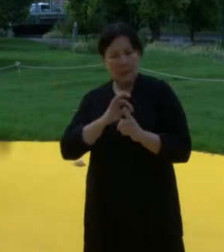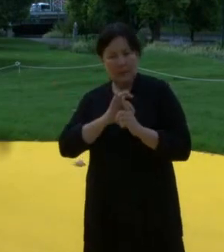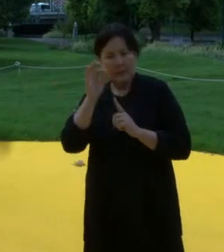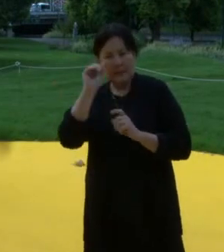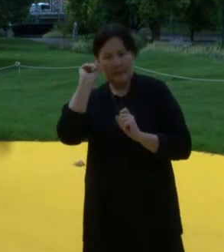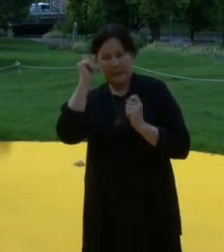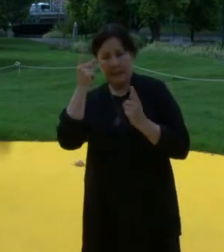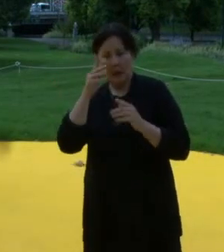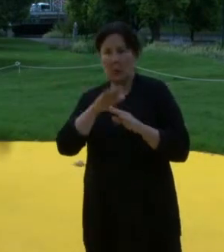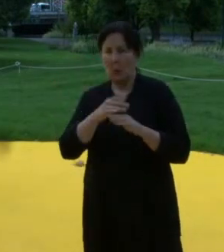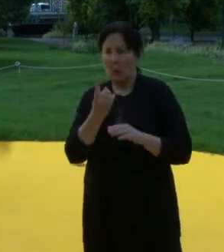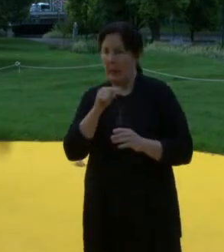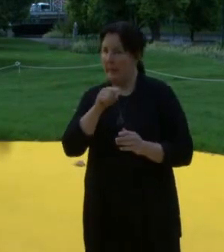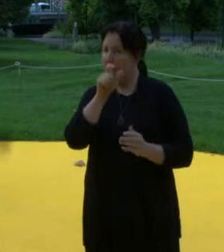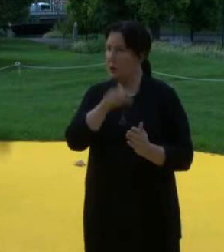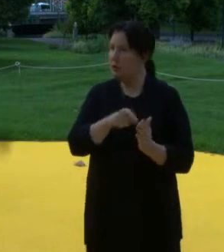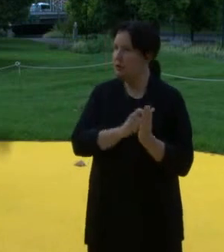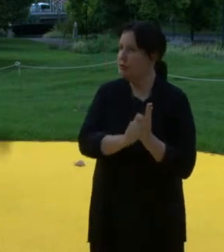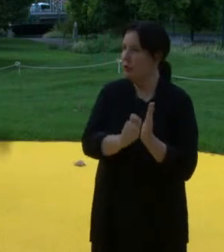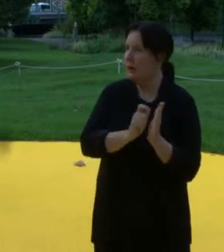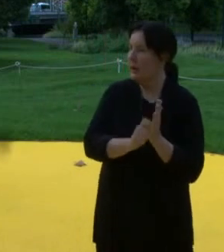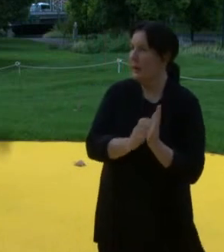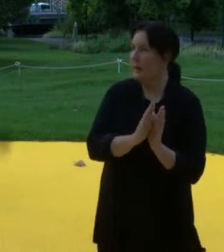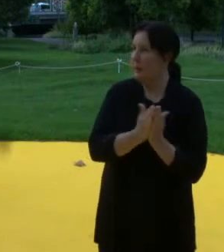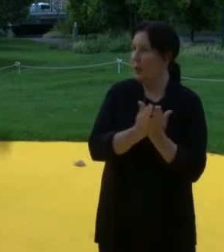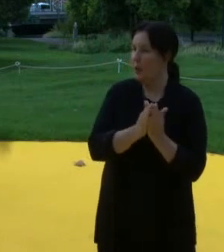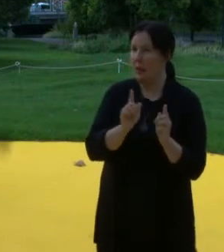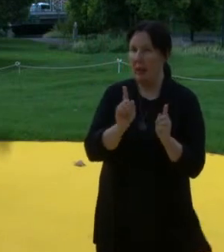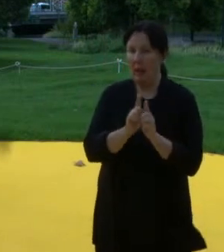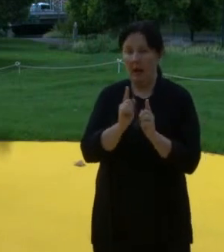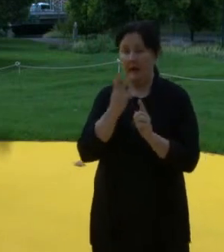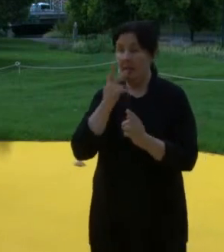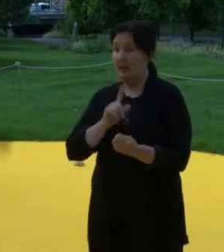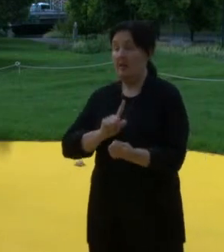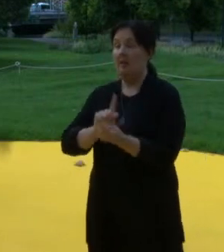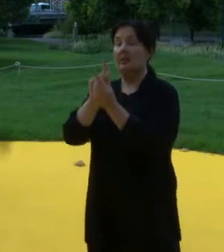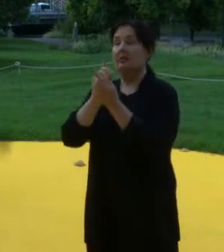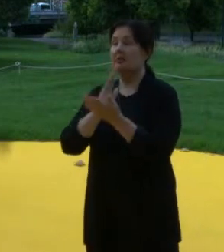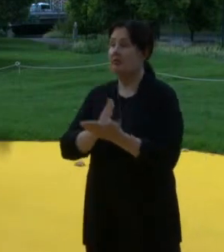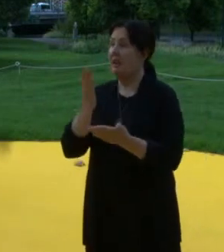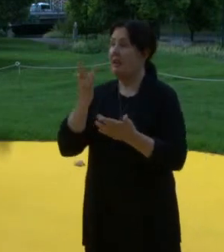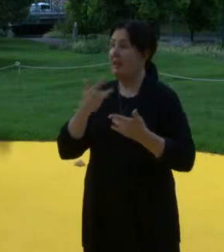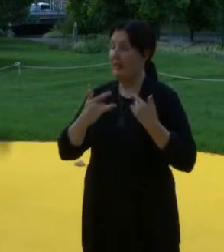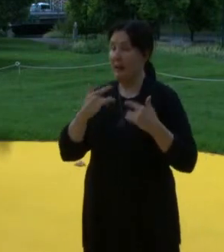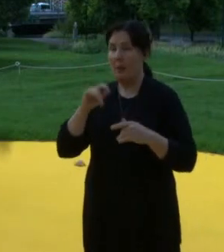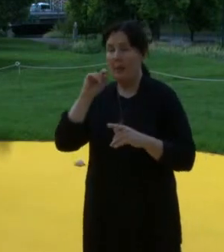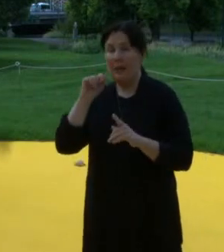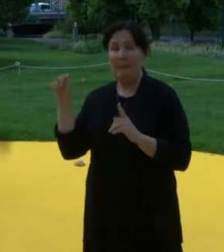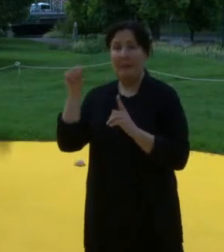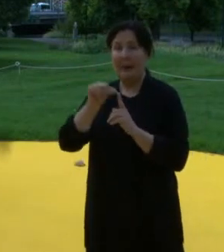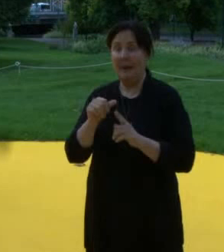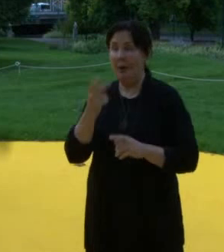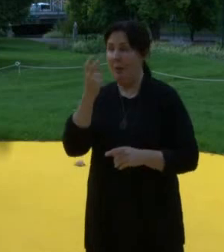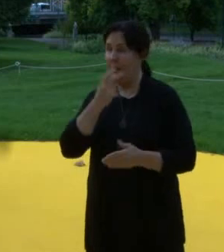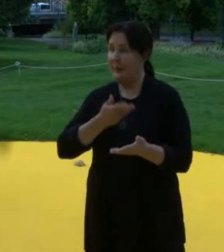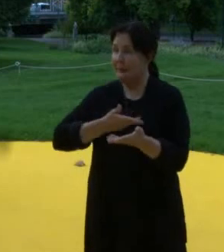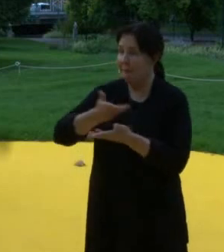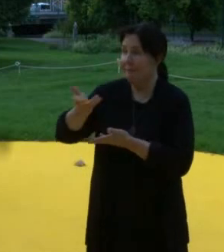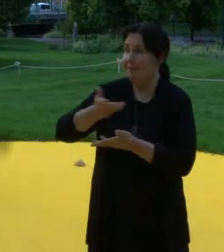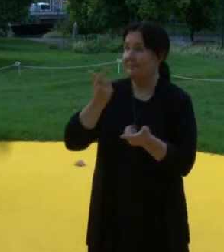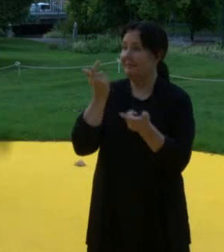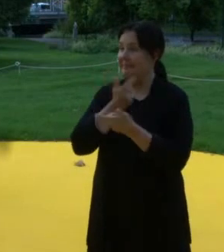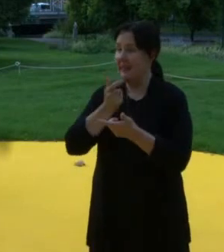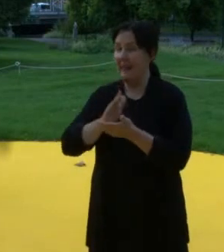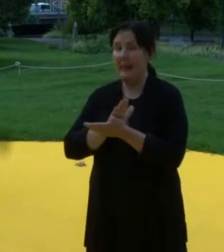like they're an old friend, that if we met in real life, we'd fall back into our old conversations and laughter, and we'd be happy in each